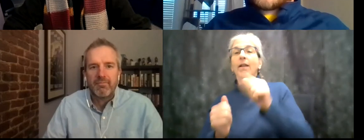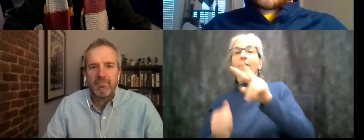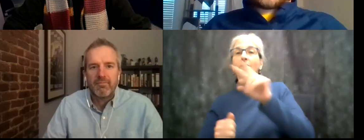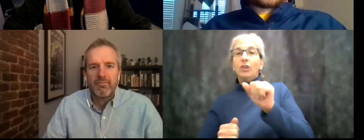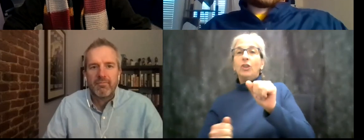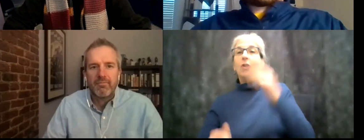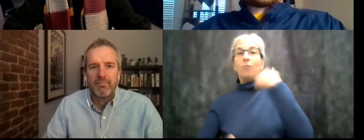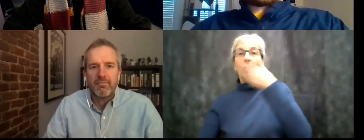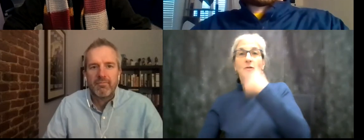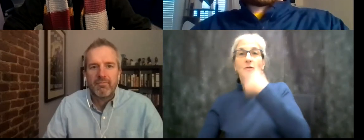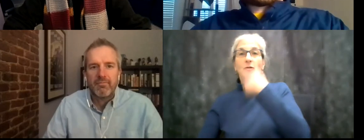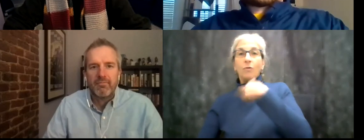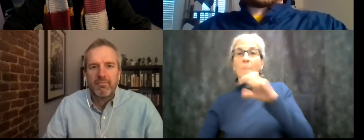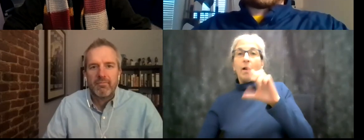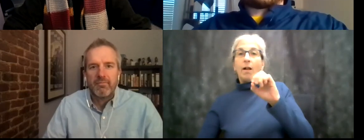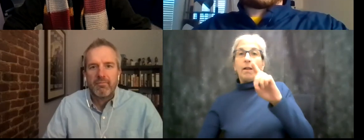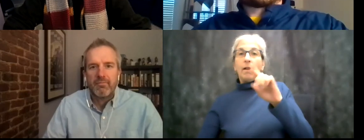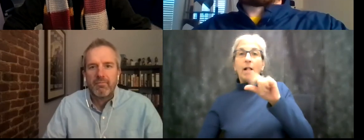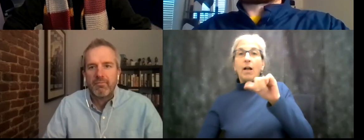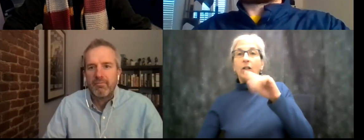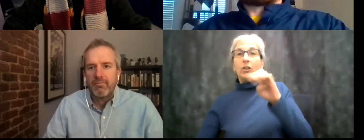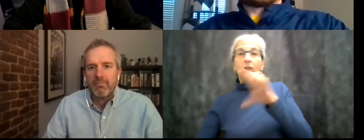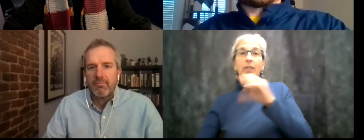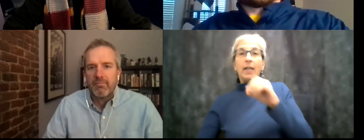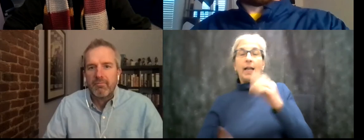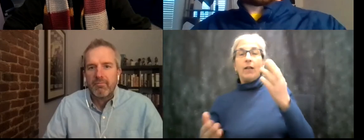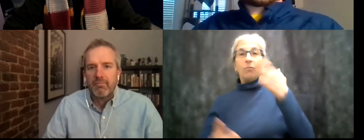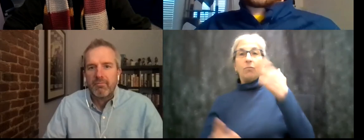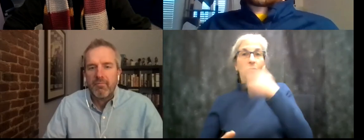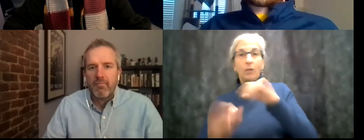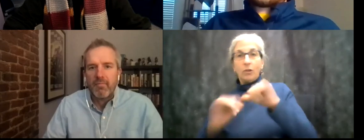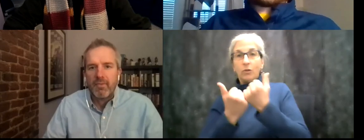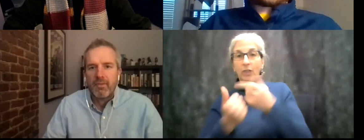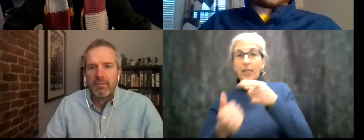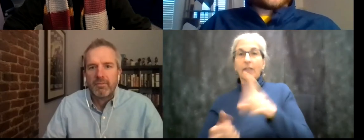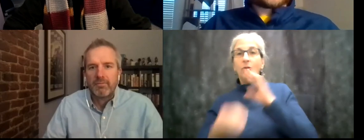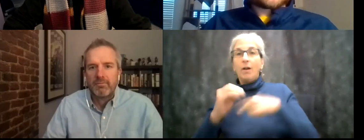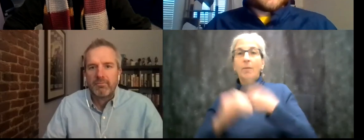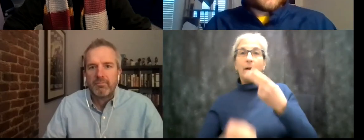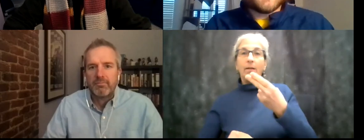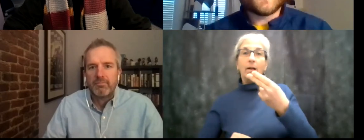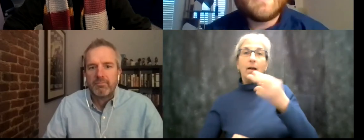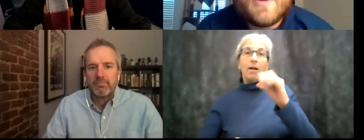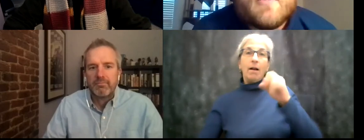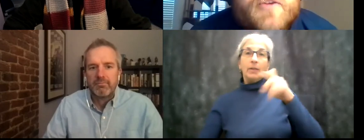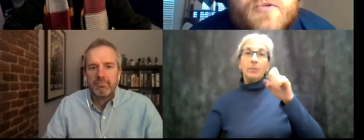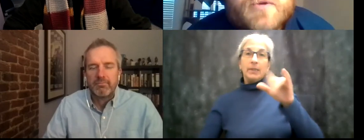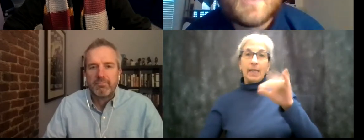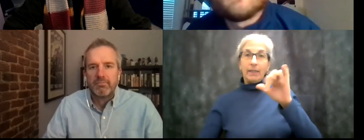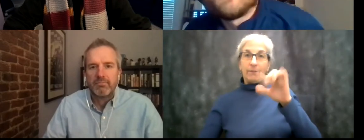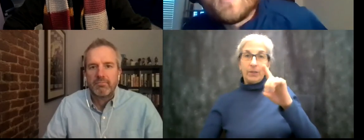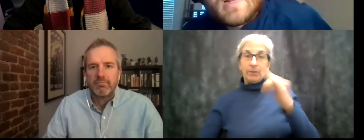will be able to talk about the hospitality field. Today's format is as follows. We will have an